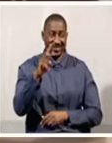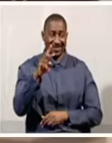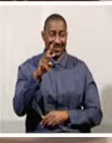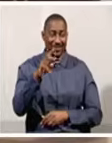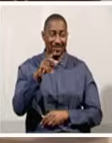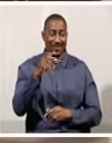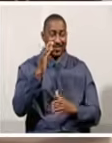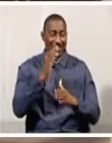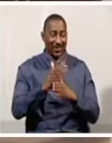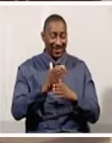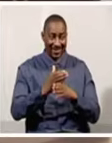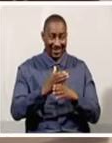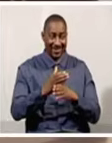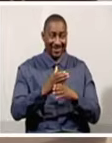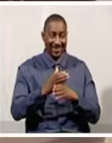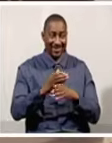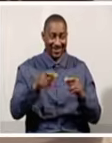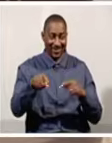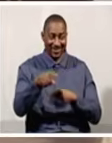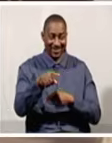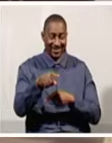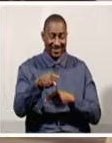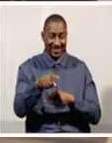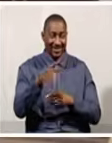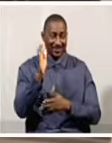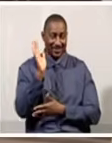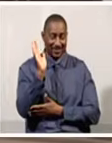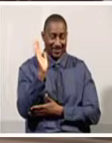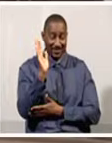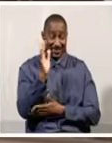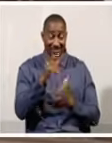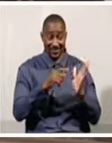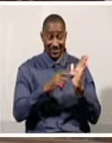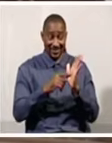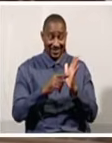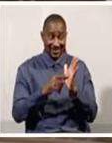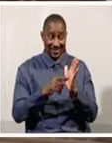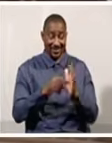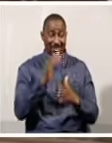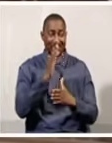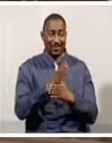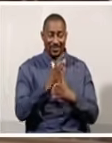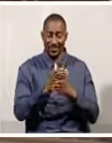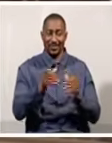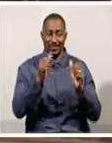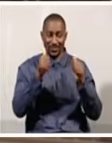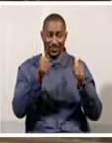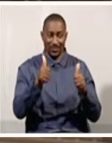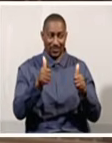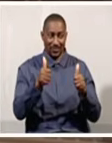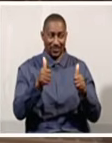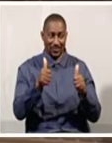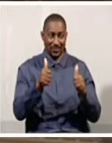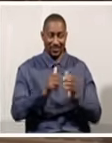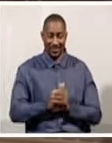field. So let me invite her and surprise her, introduce her. We did a good job, we recognize. So I